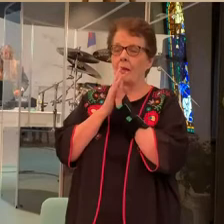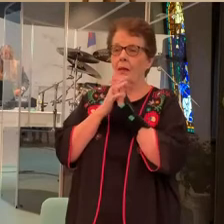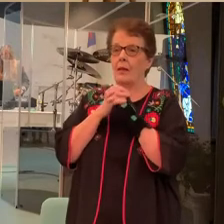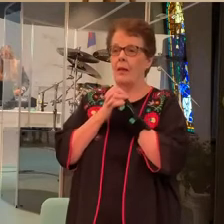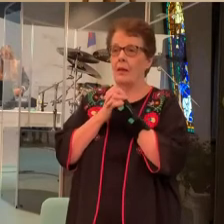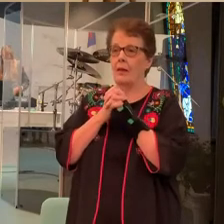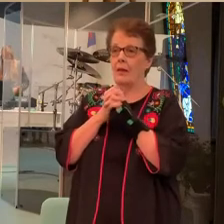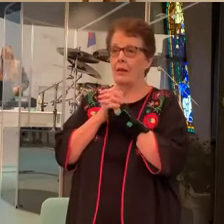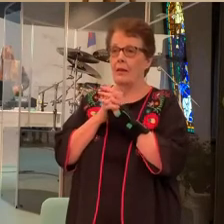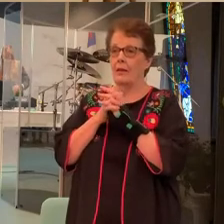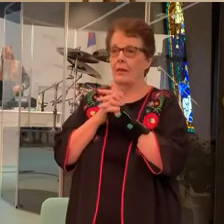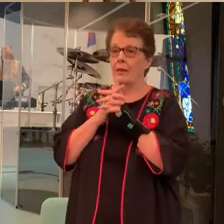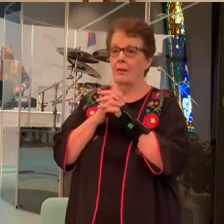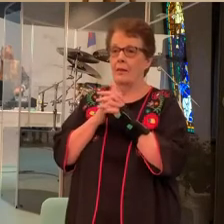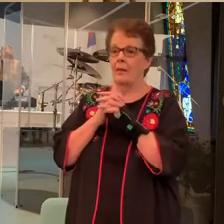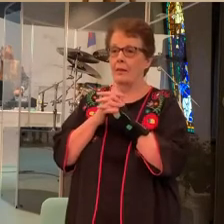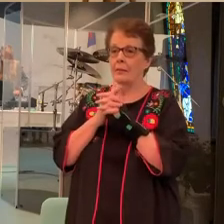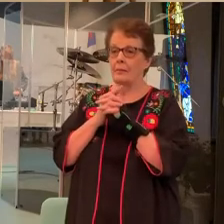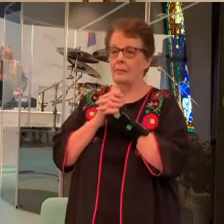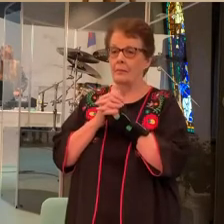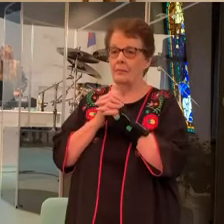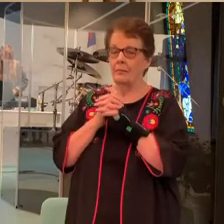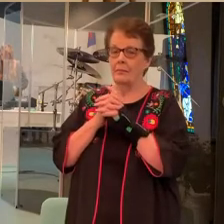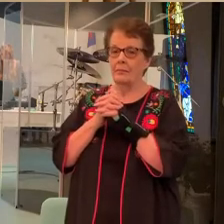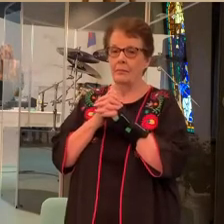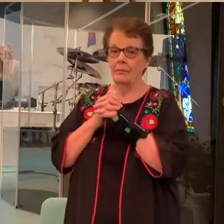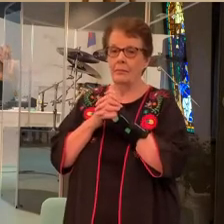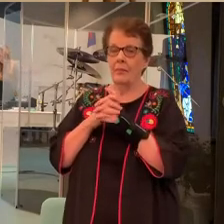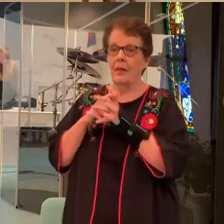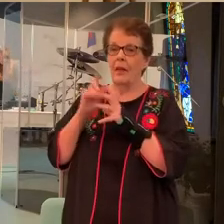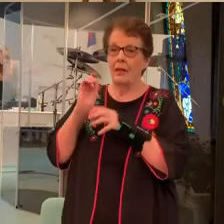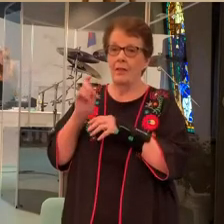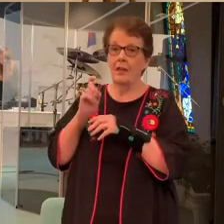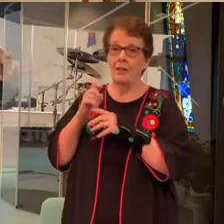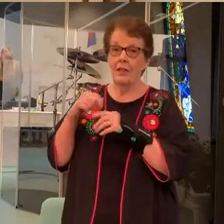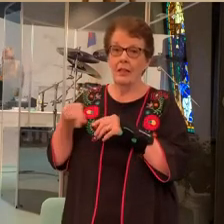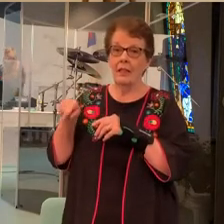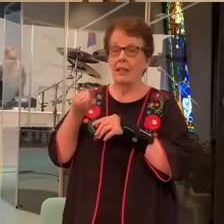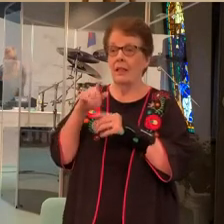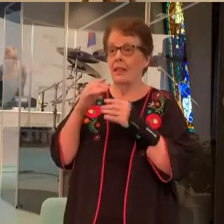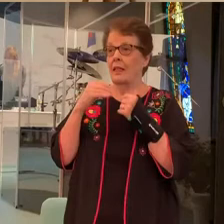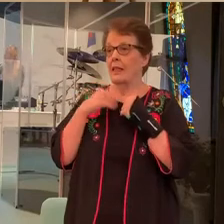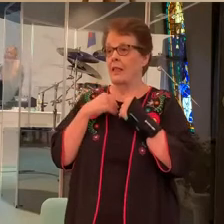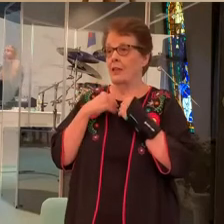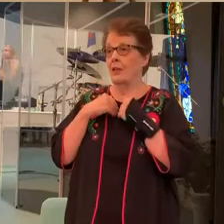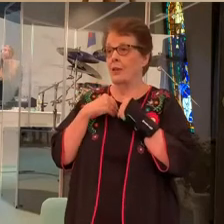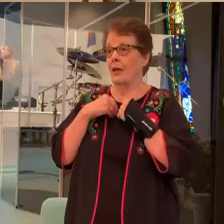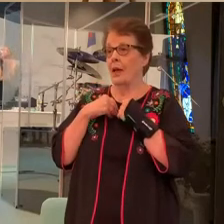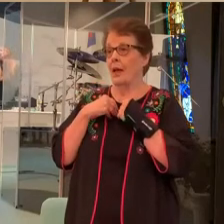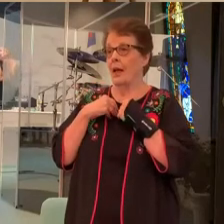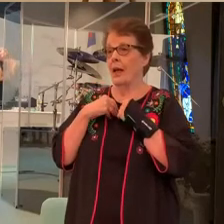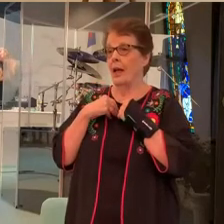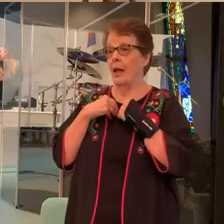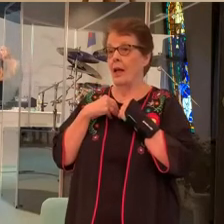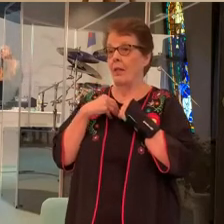and close your eyes this morning. There is a need that you have that maybe nobody else in this room